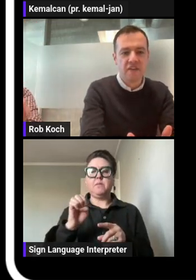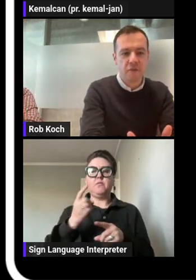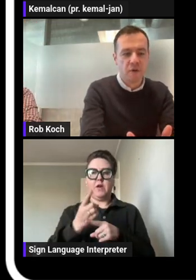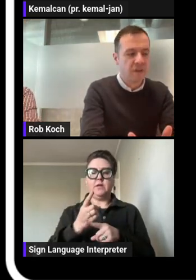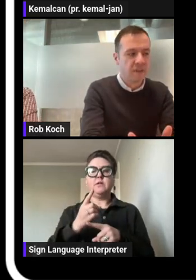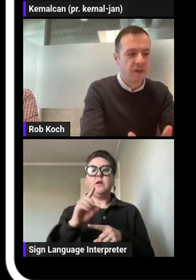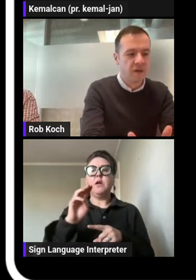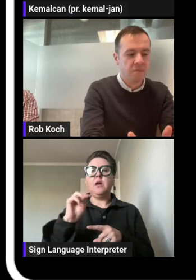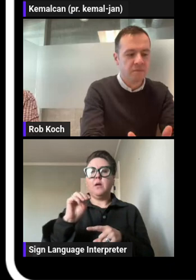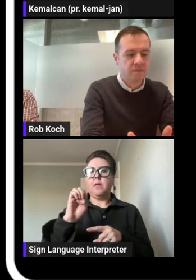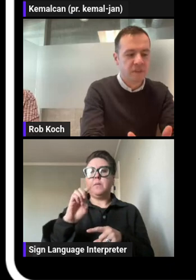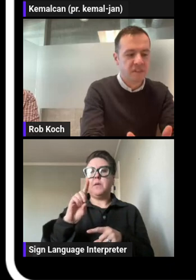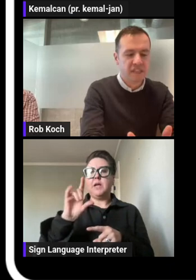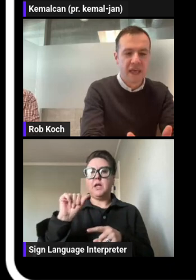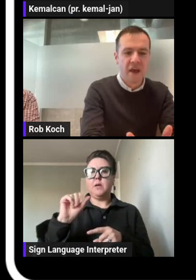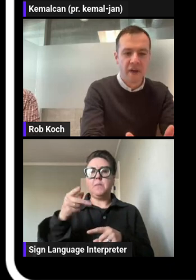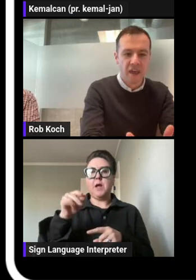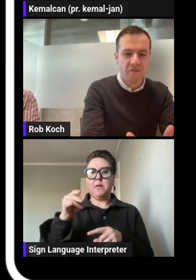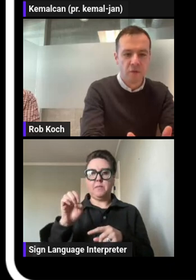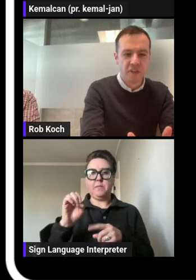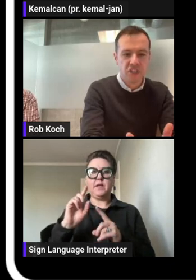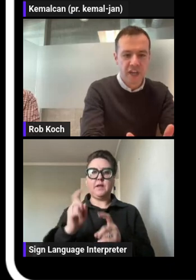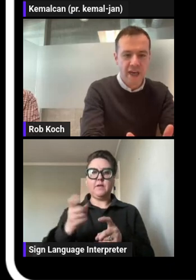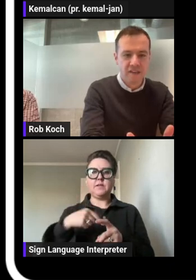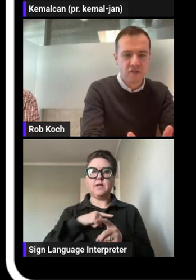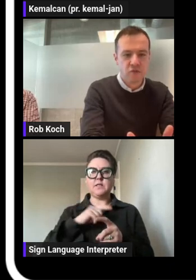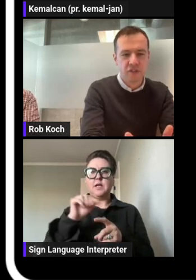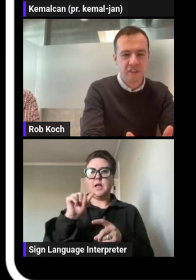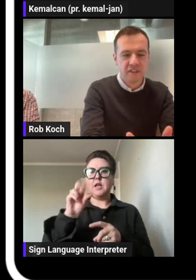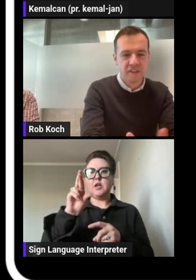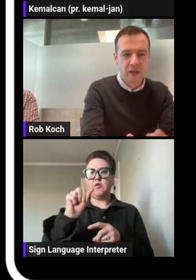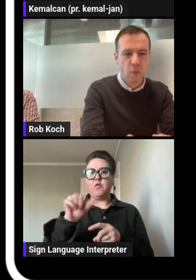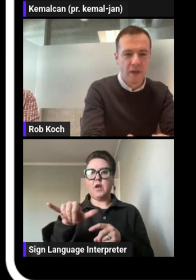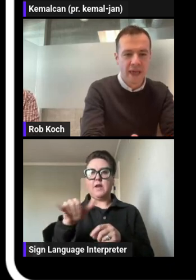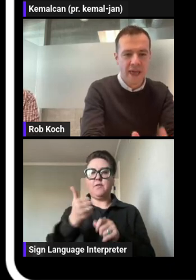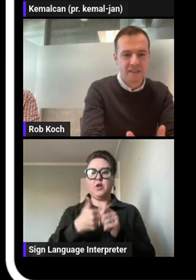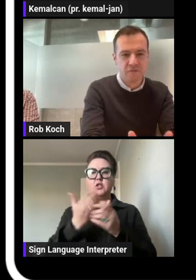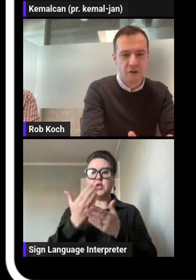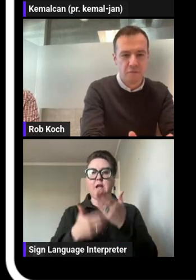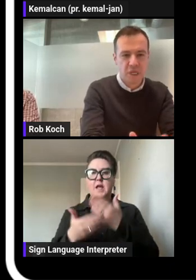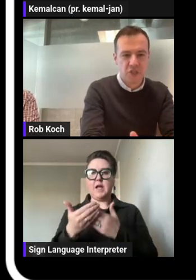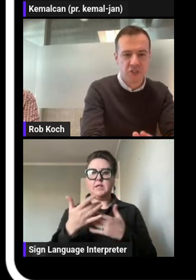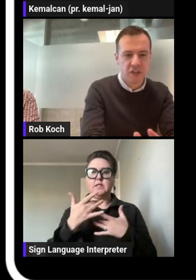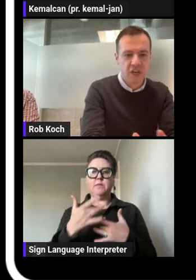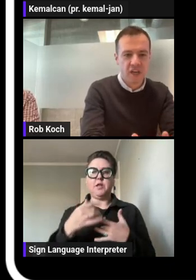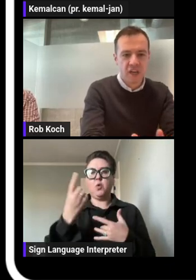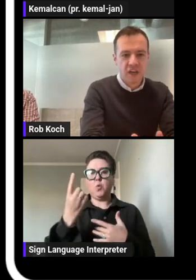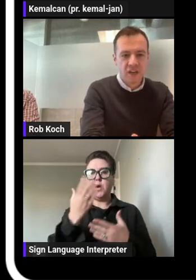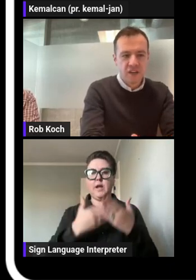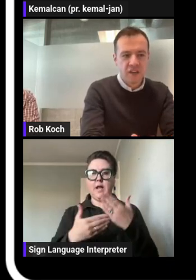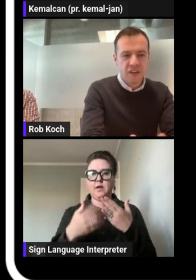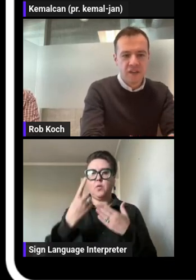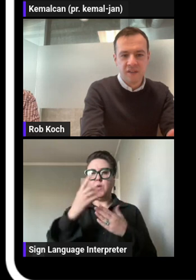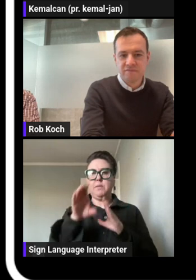gives us an array for each hand. Usually there is like one hand in one picture,